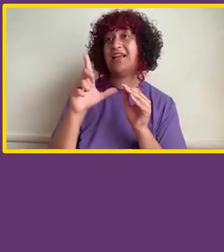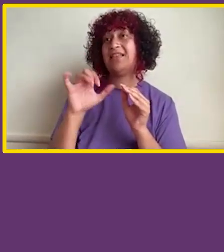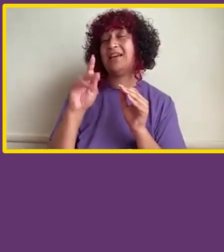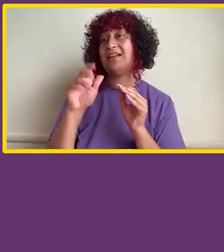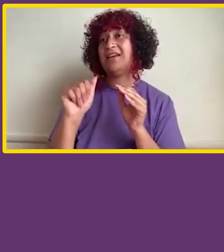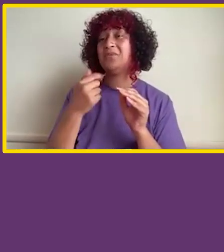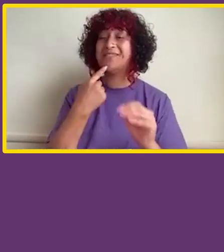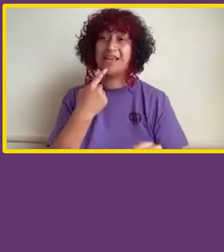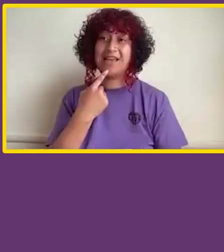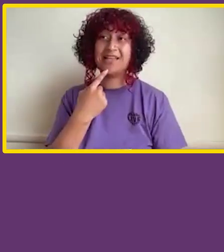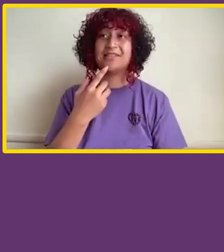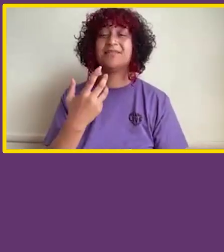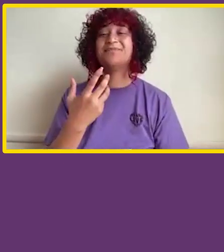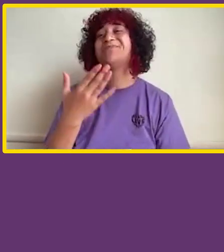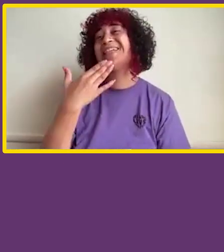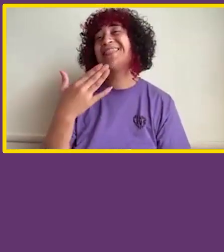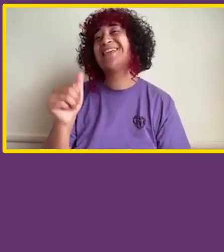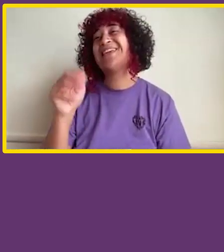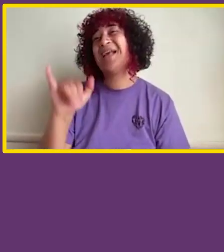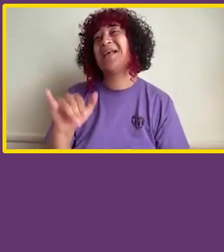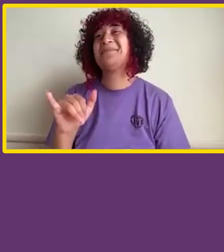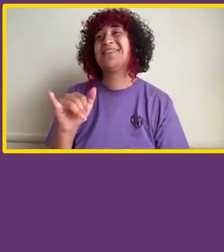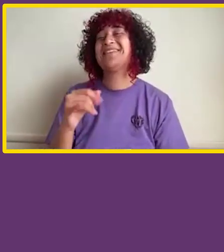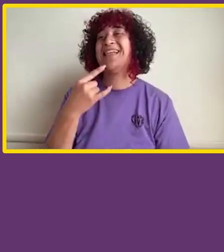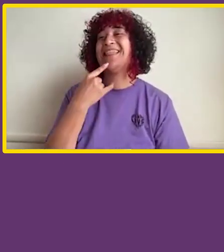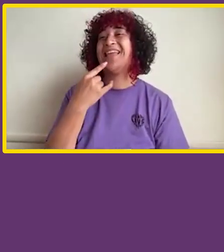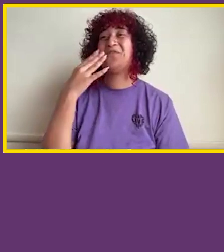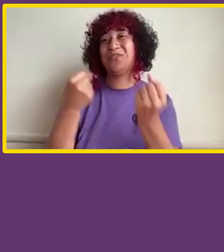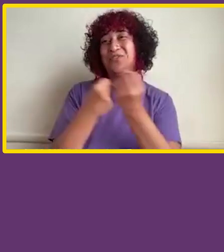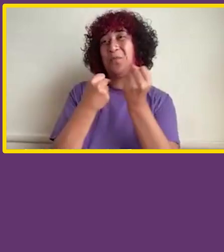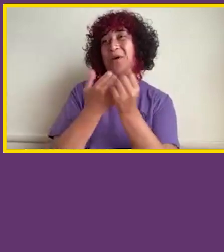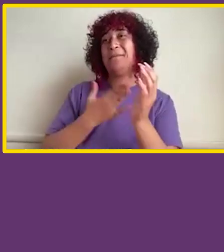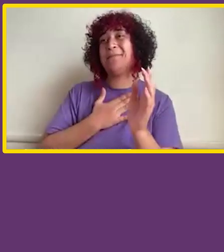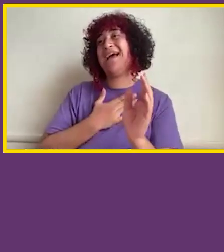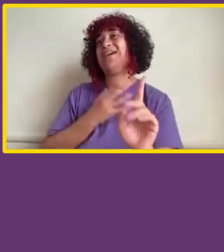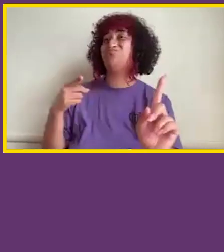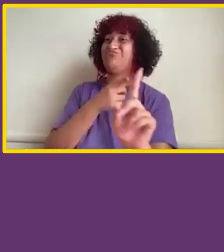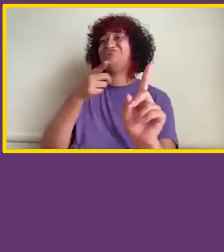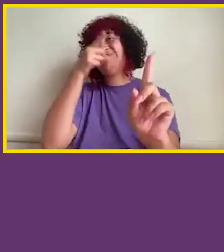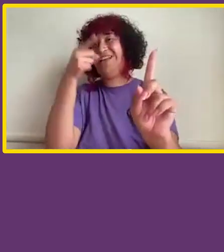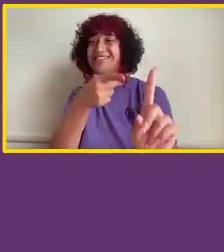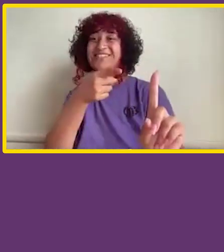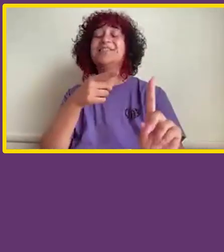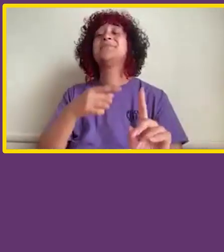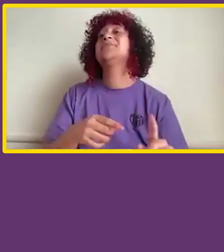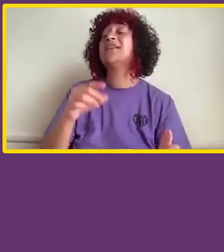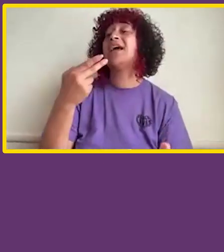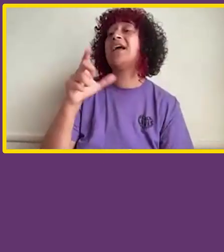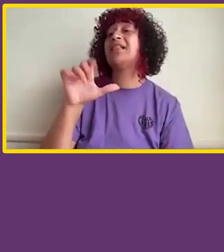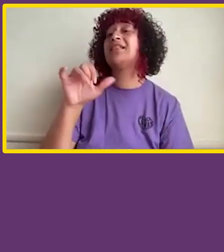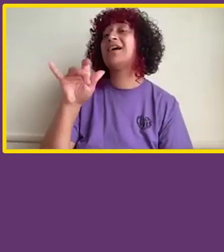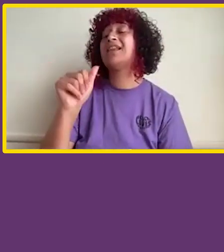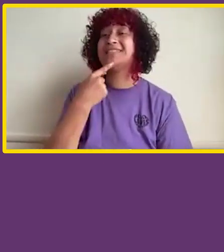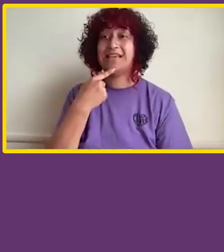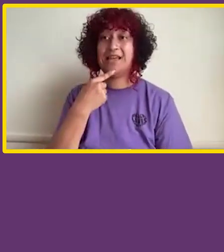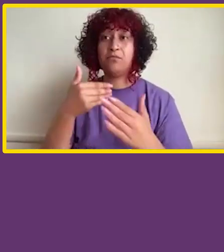earlier. Thanks for the wine. Thanks for the support of the winding path answer. But you know, as Eliana was mentioning earlier, like we